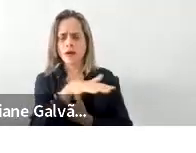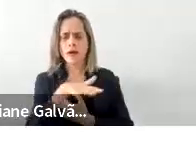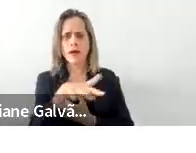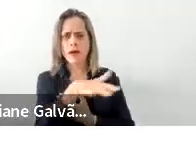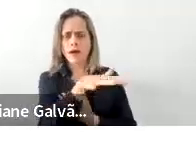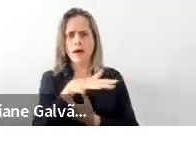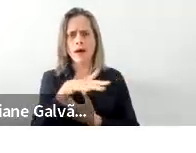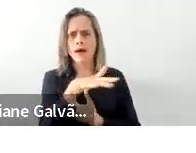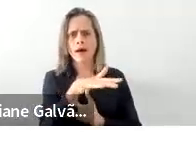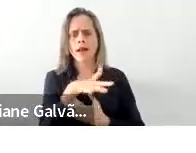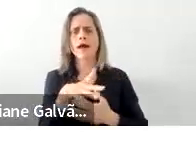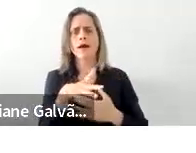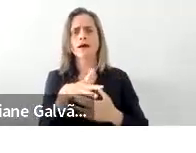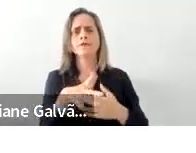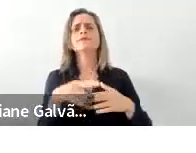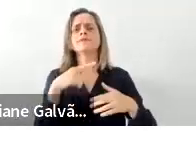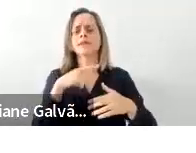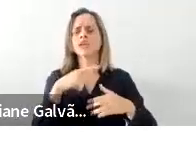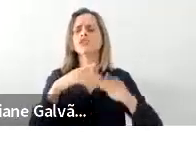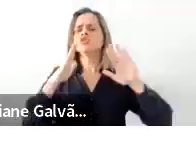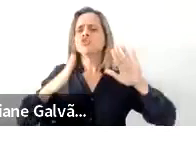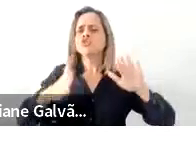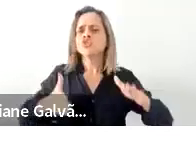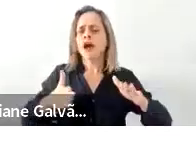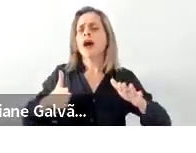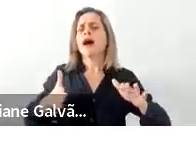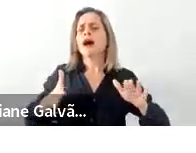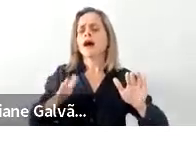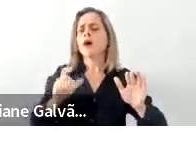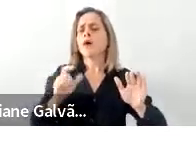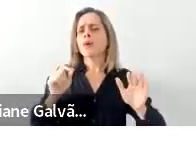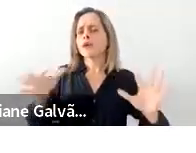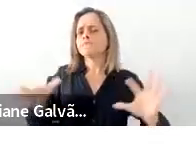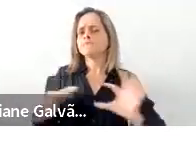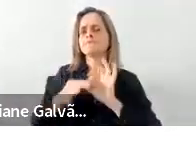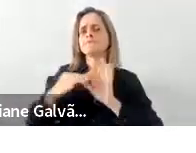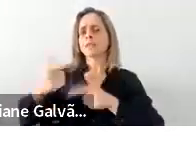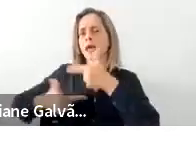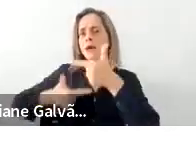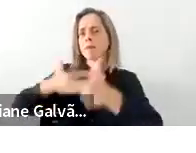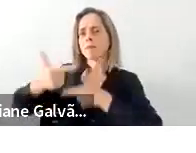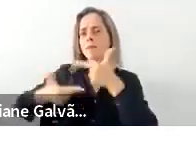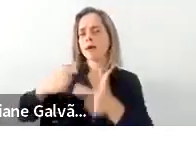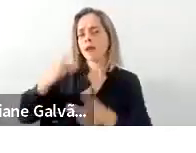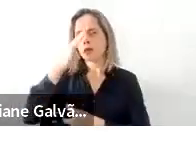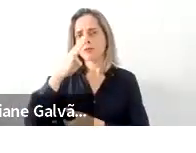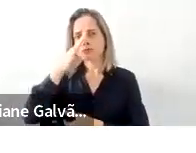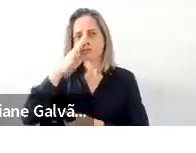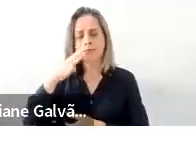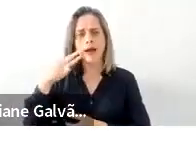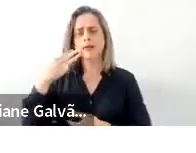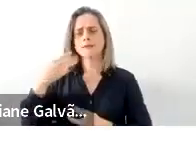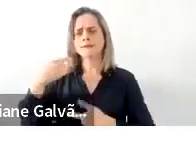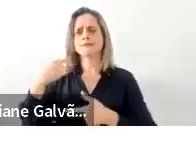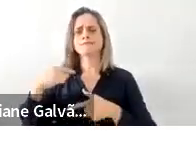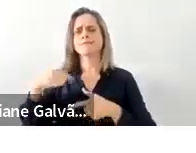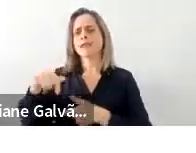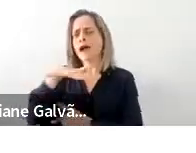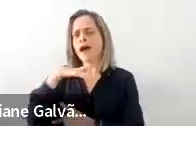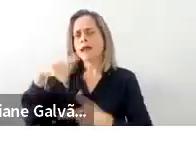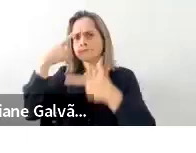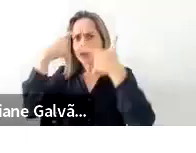legacy. And in particular, the role of Marx's dialectical method